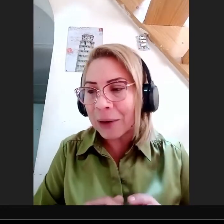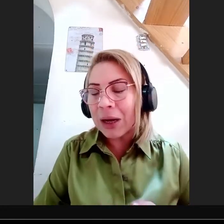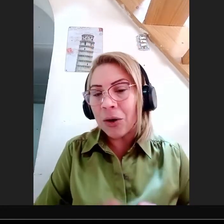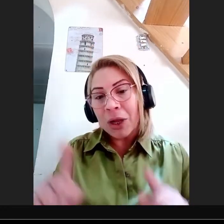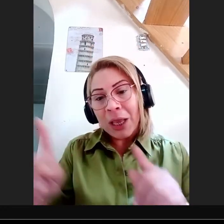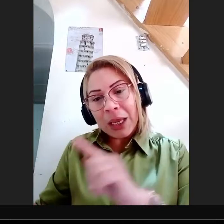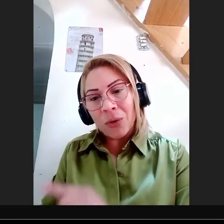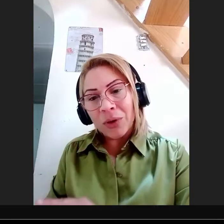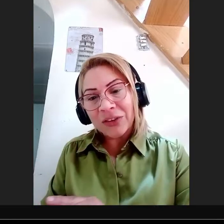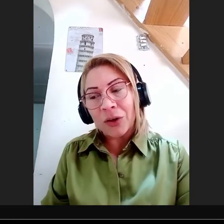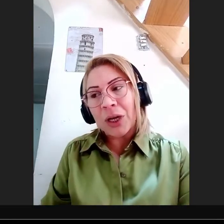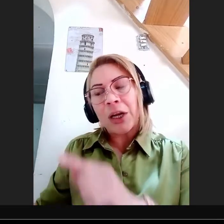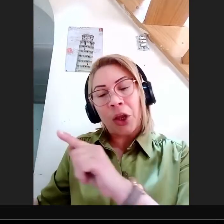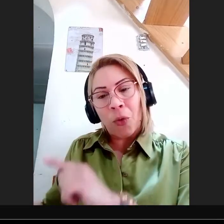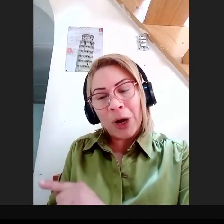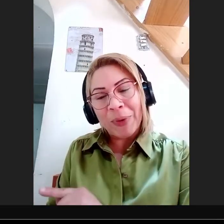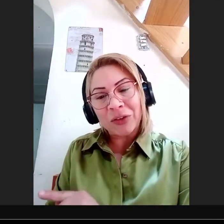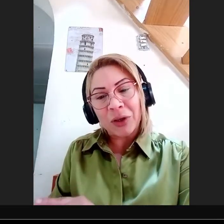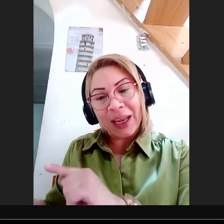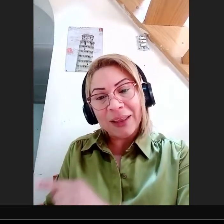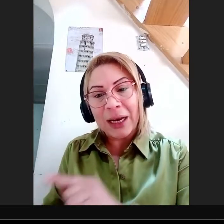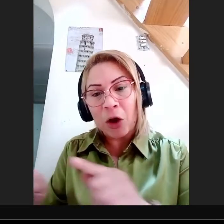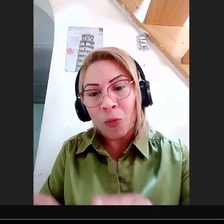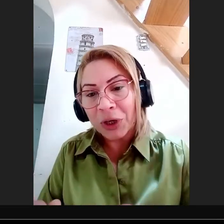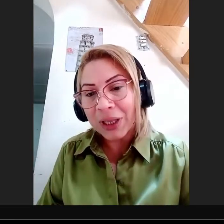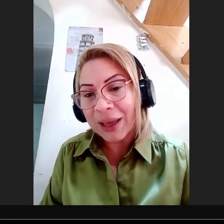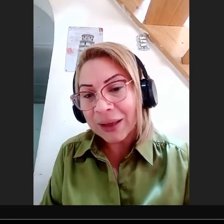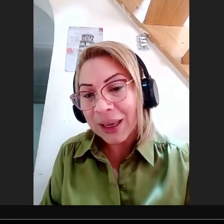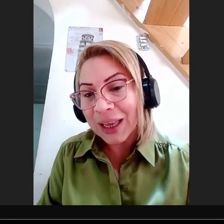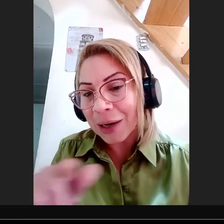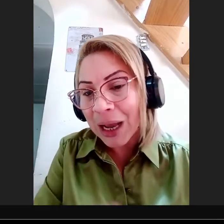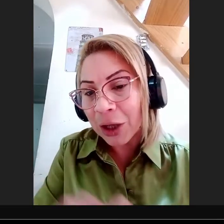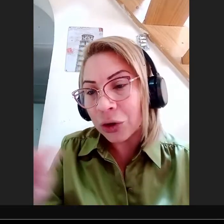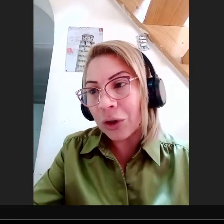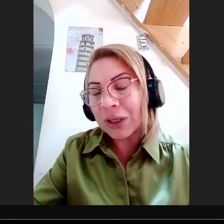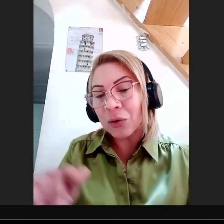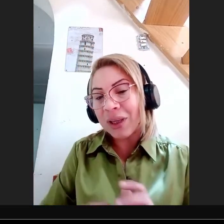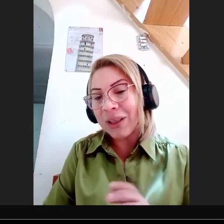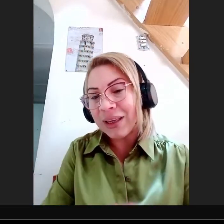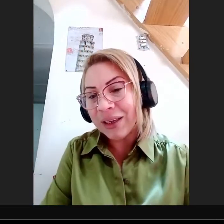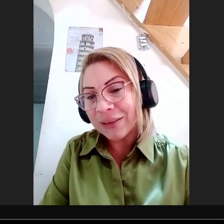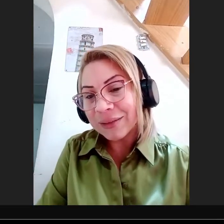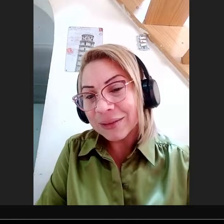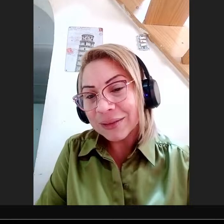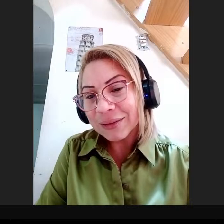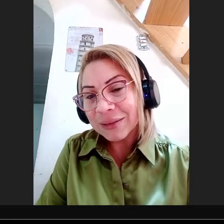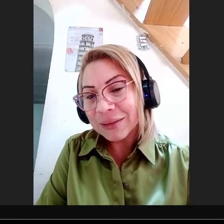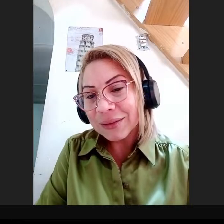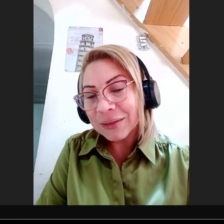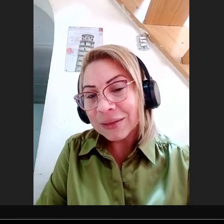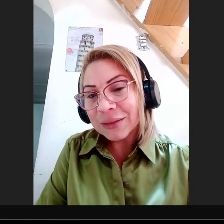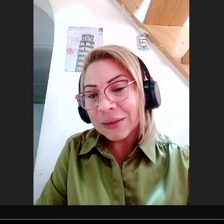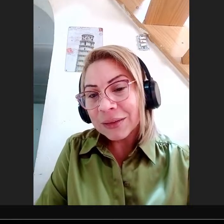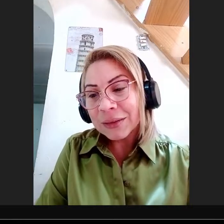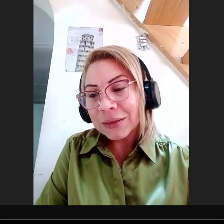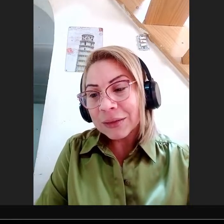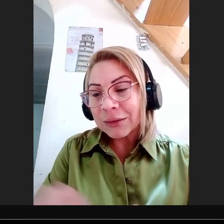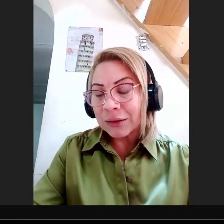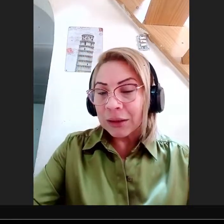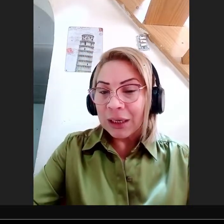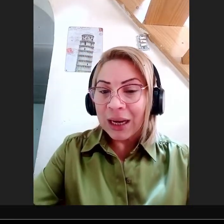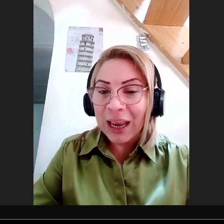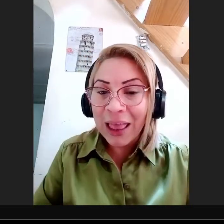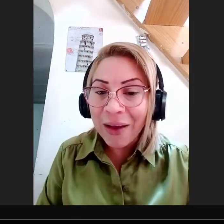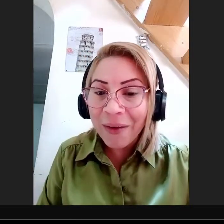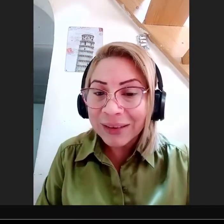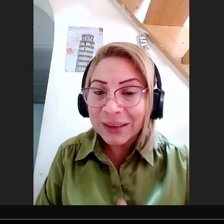100 migrants. But no migrant will know the job better than a person from the community that has